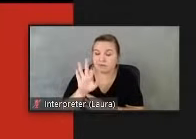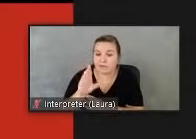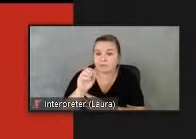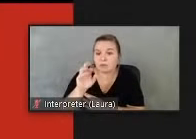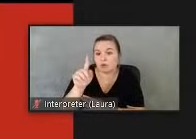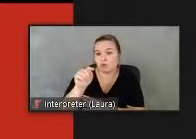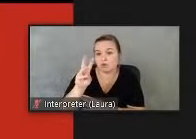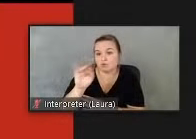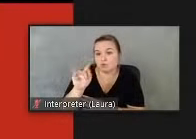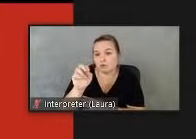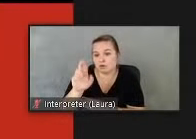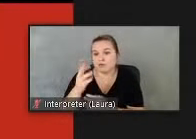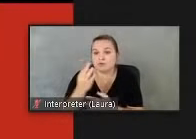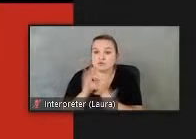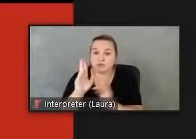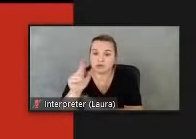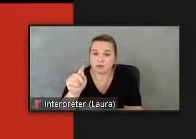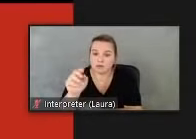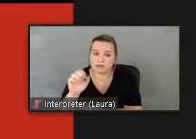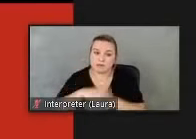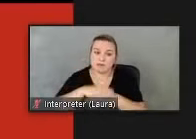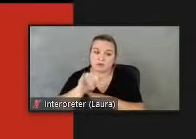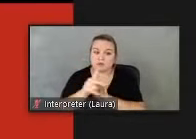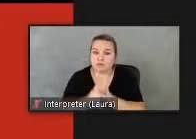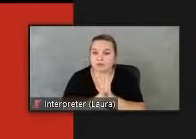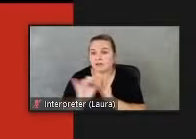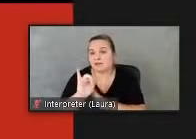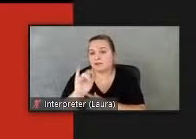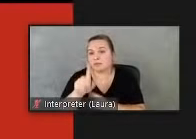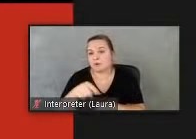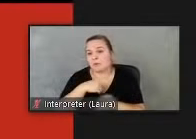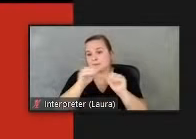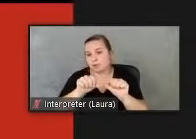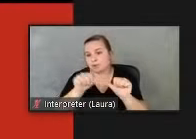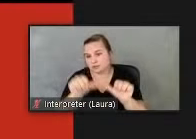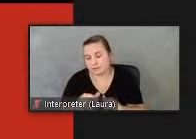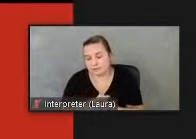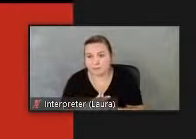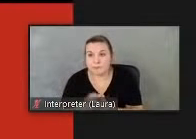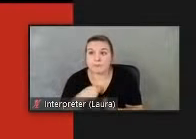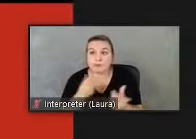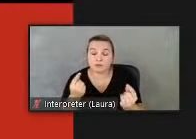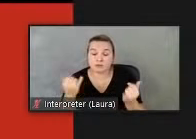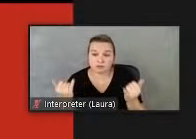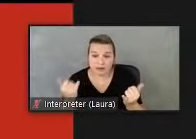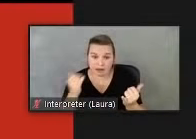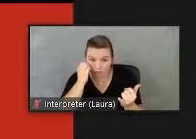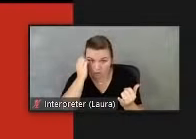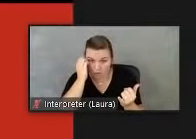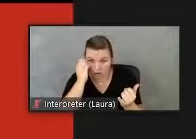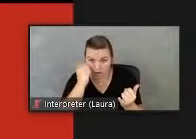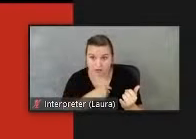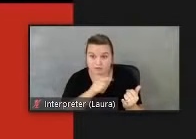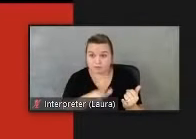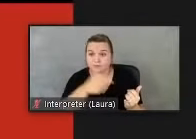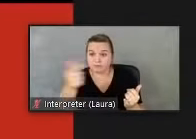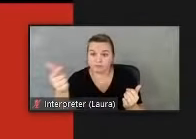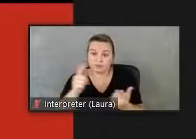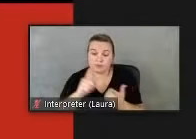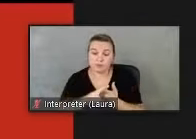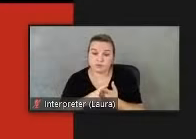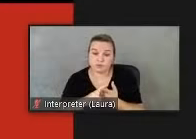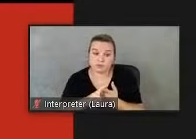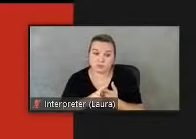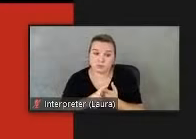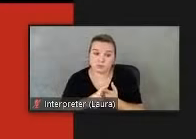on special education legal policy issues, that's where we go with this. So what I'm going to do right now is I'm going to turn it back over to the PAN